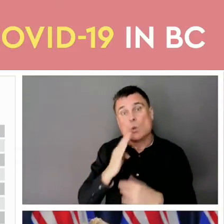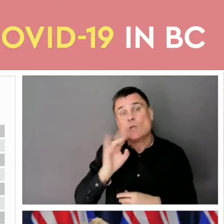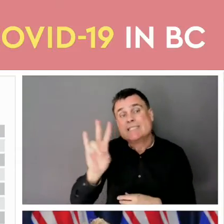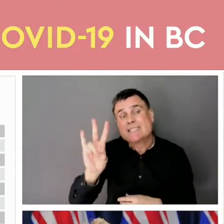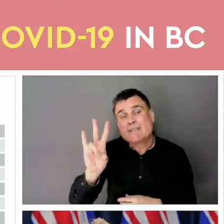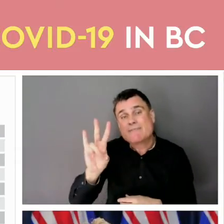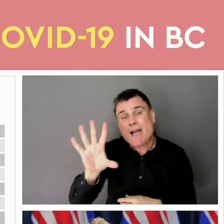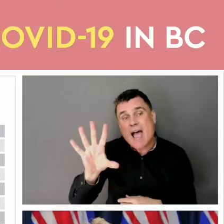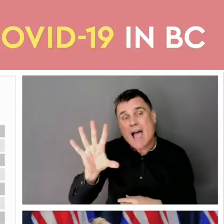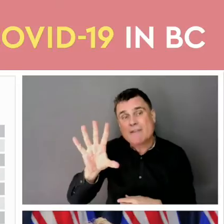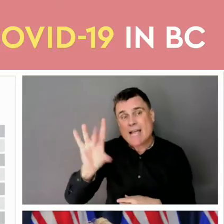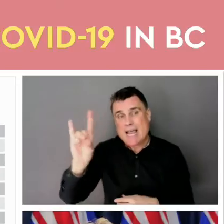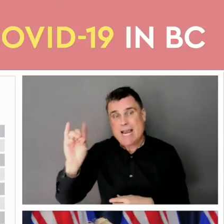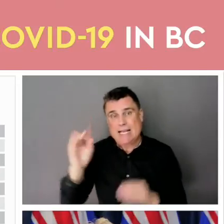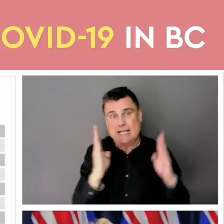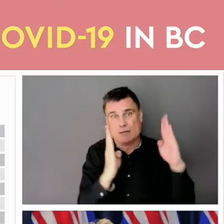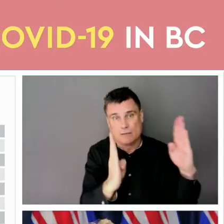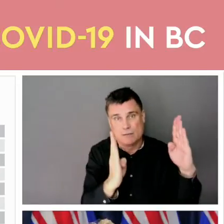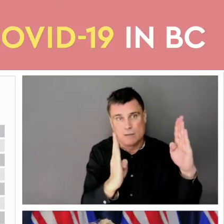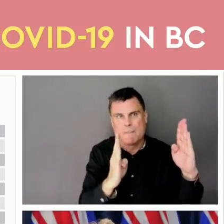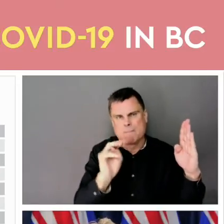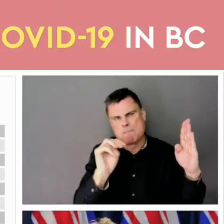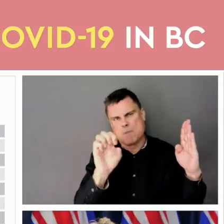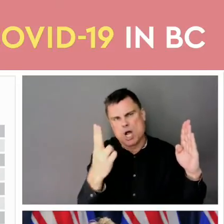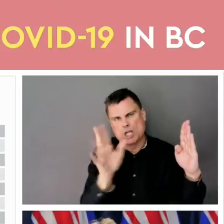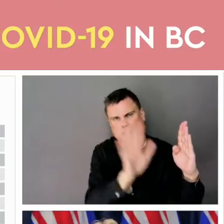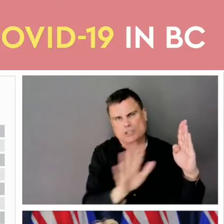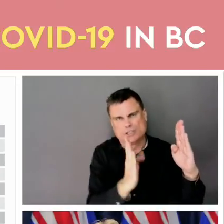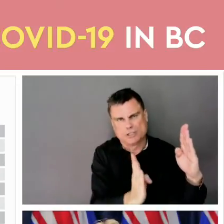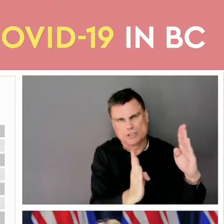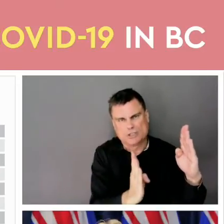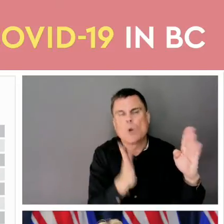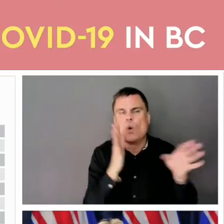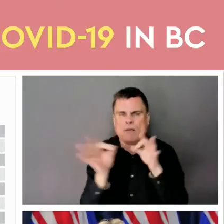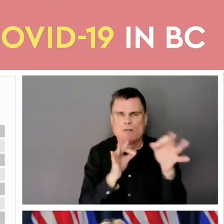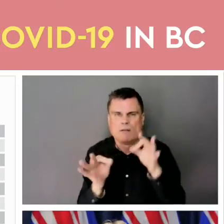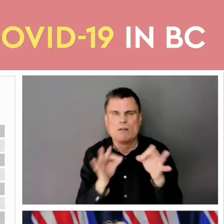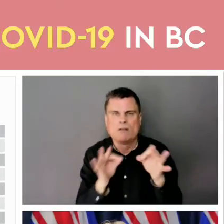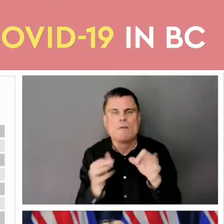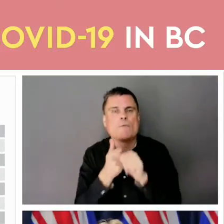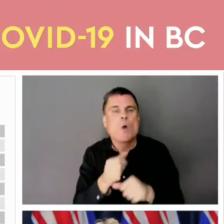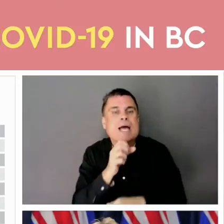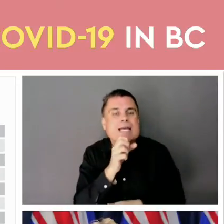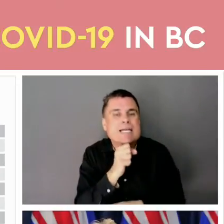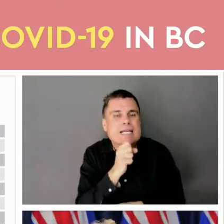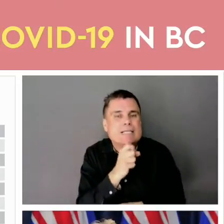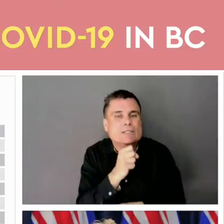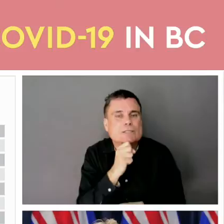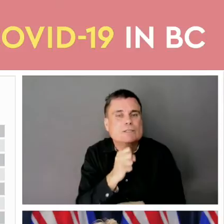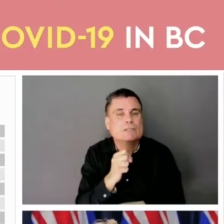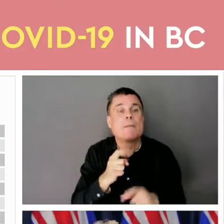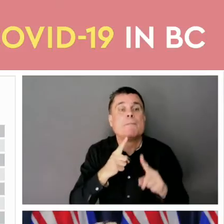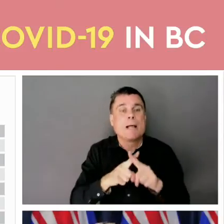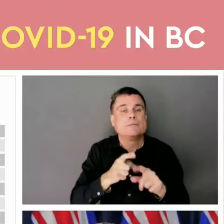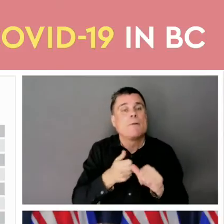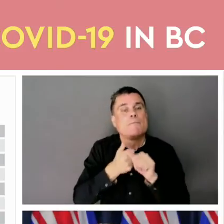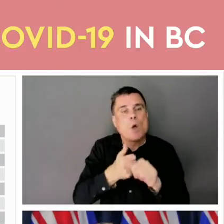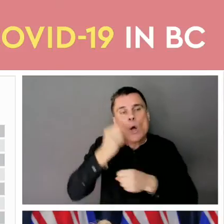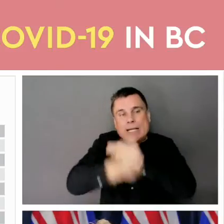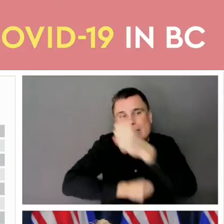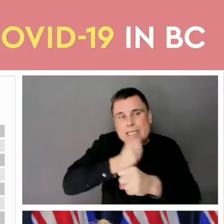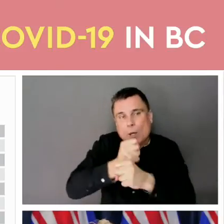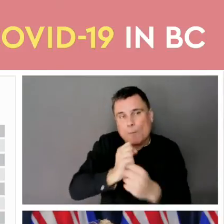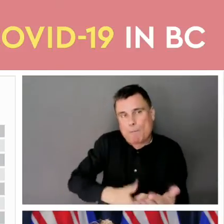it by birth cohort, which means people born in the birth year of 1941 and earlier would be the first people